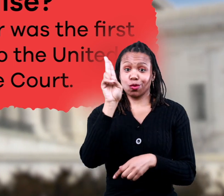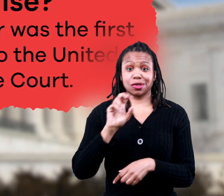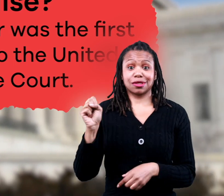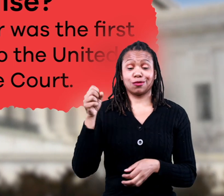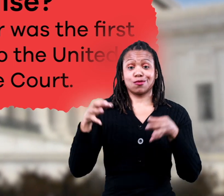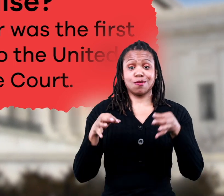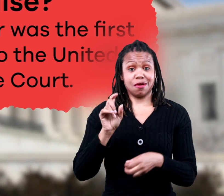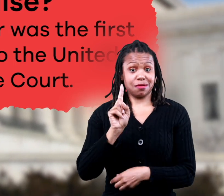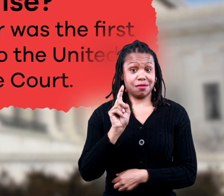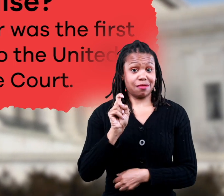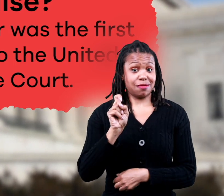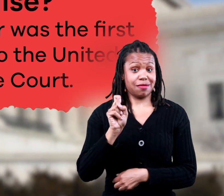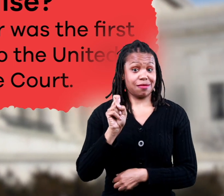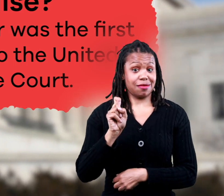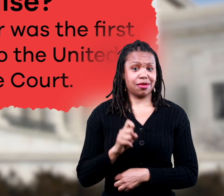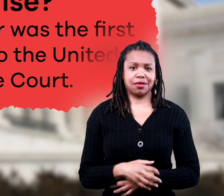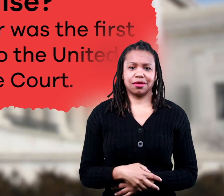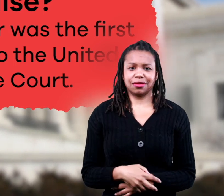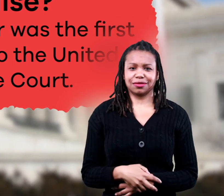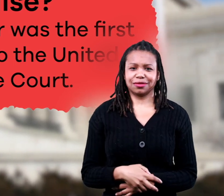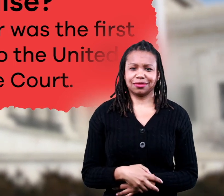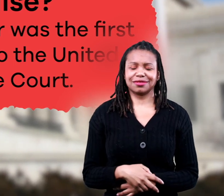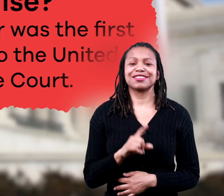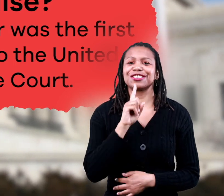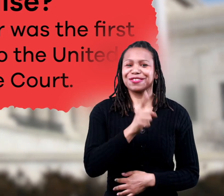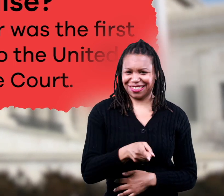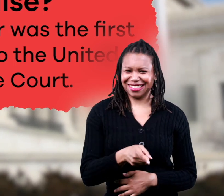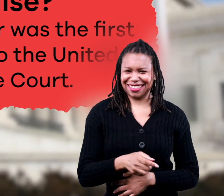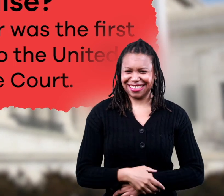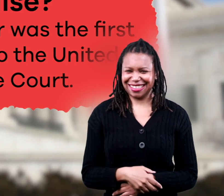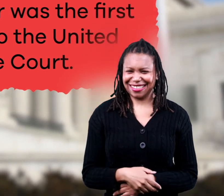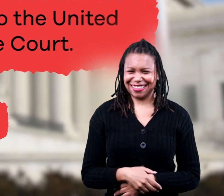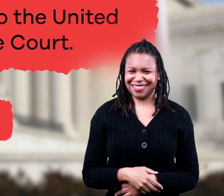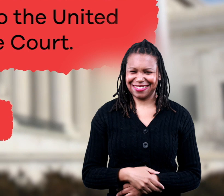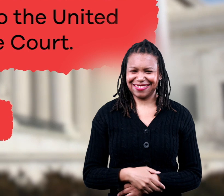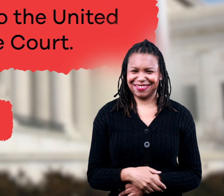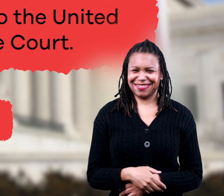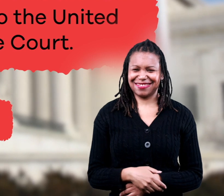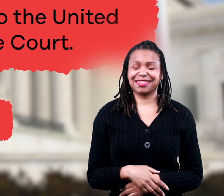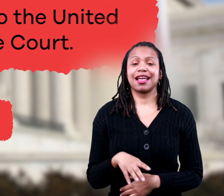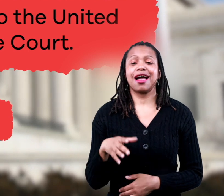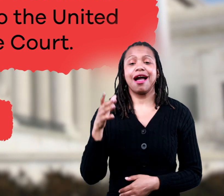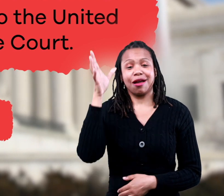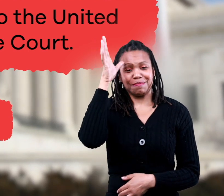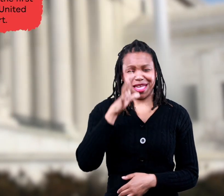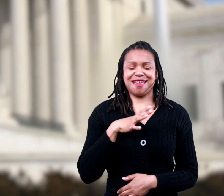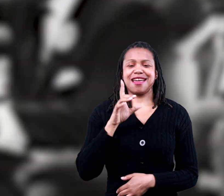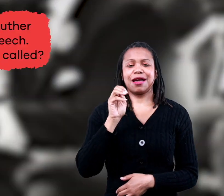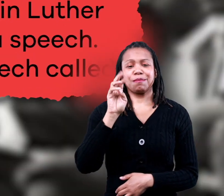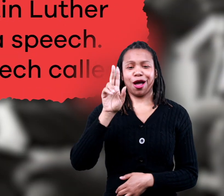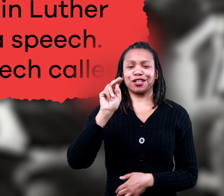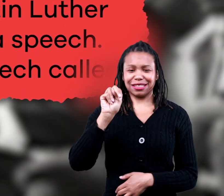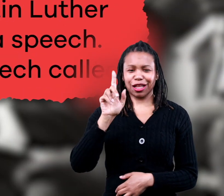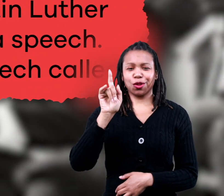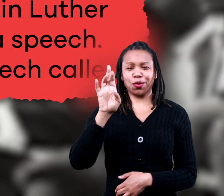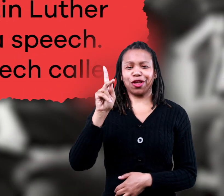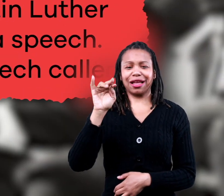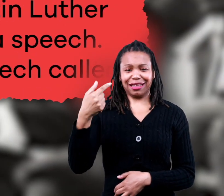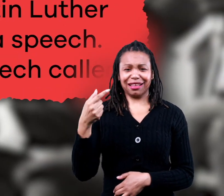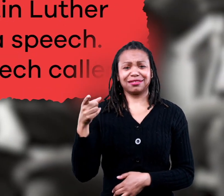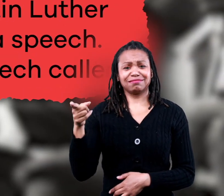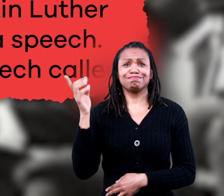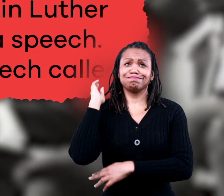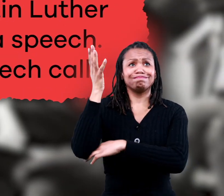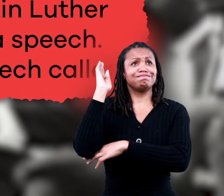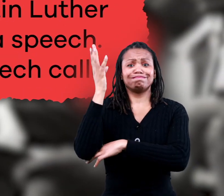woman appointed to the United States Supreme Court. True. In